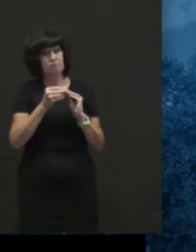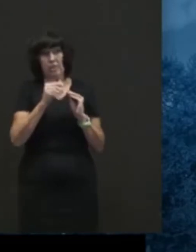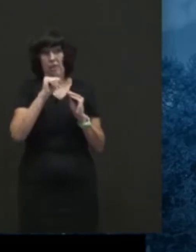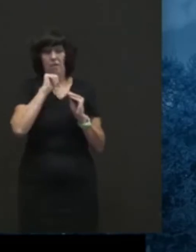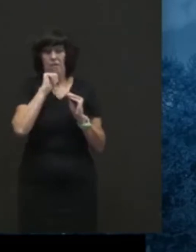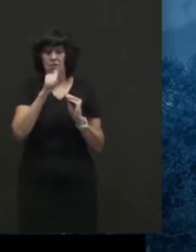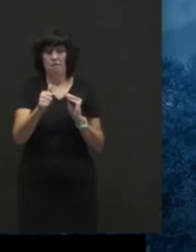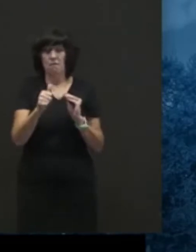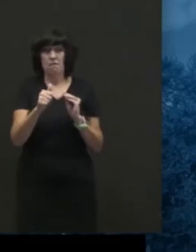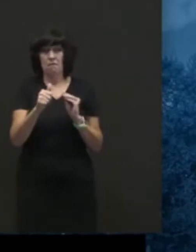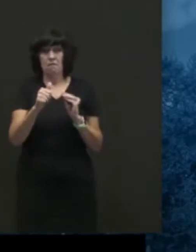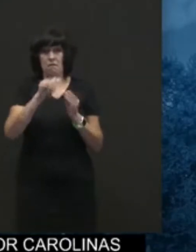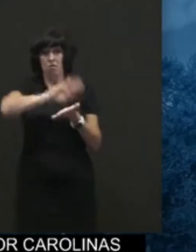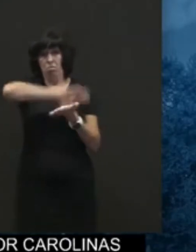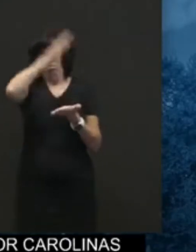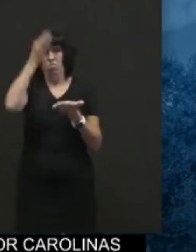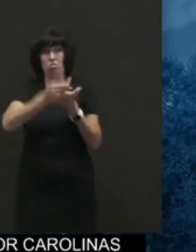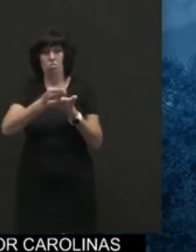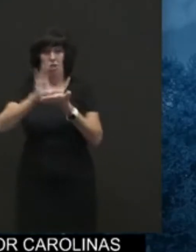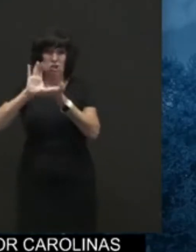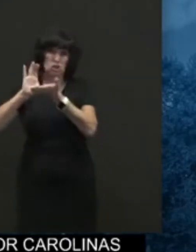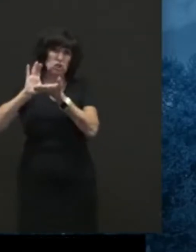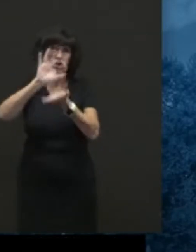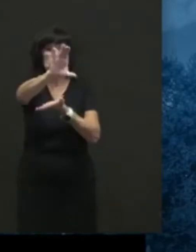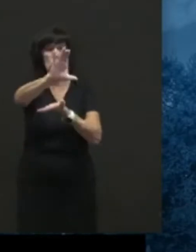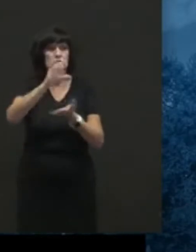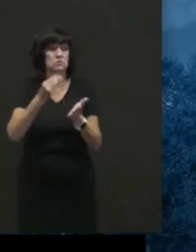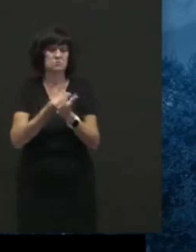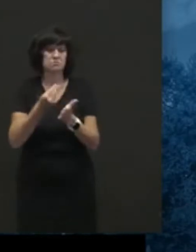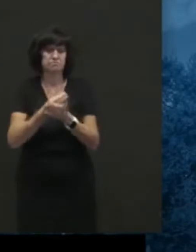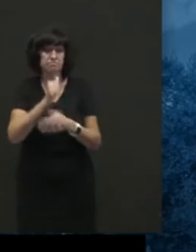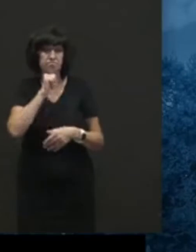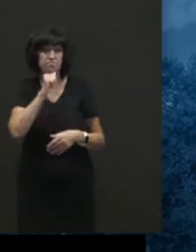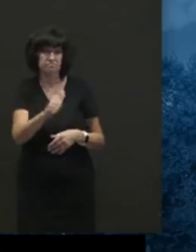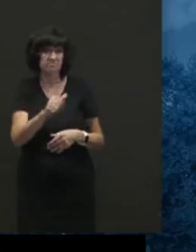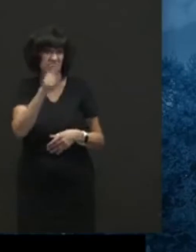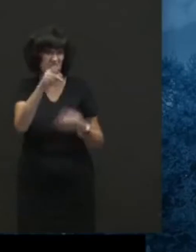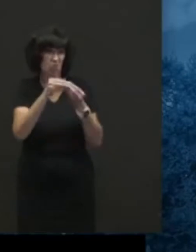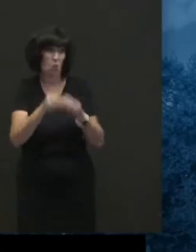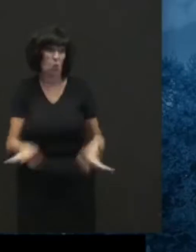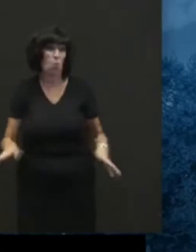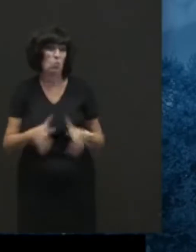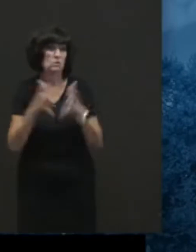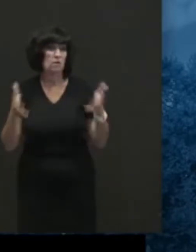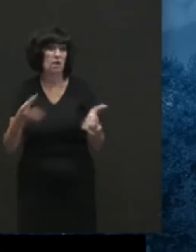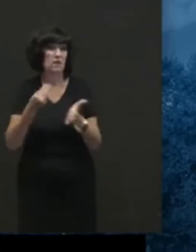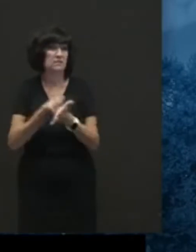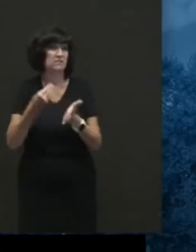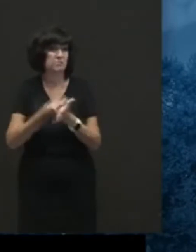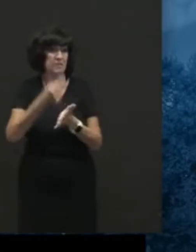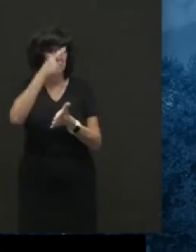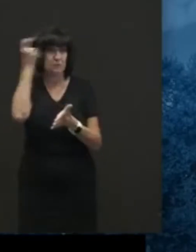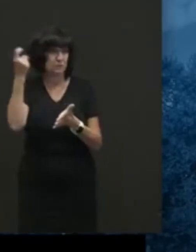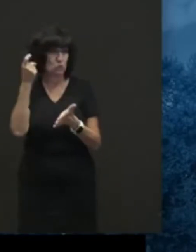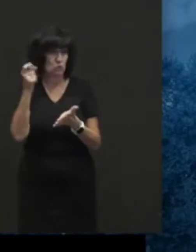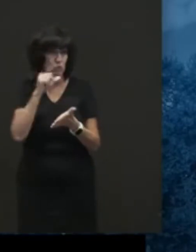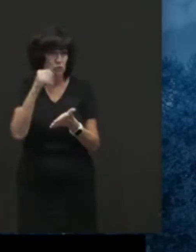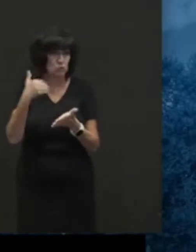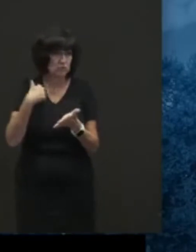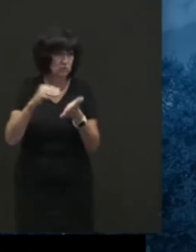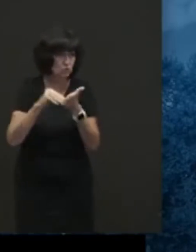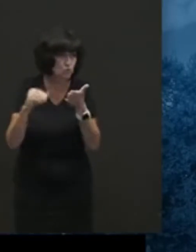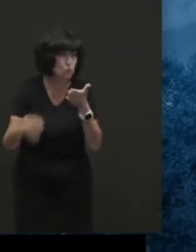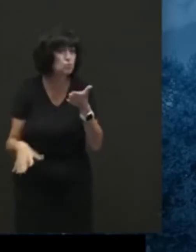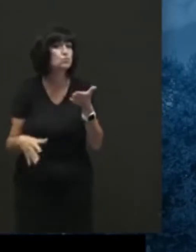had, but it was, I want to say, in the tens of millions of dollars. I'm not sure exactly what the number was. Hopefully there would